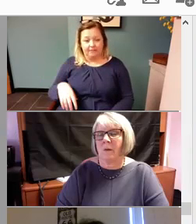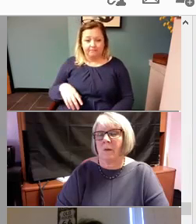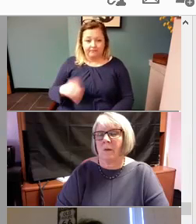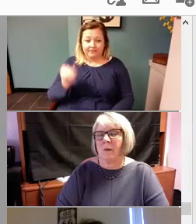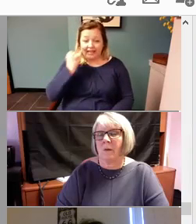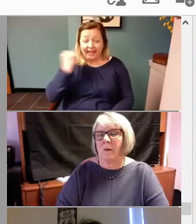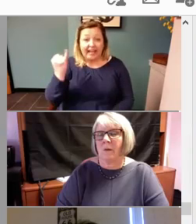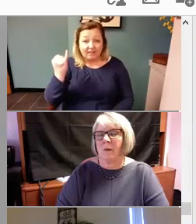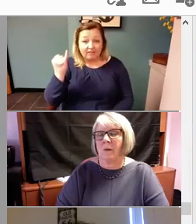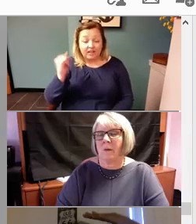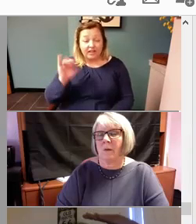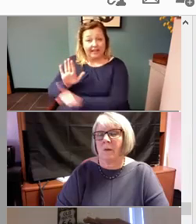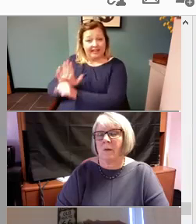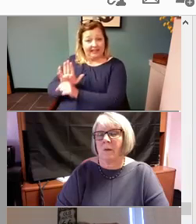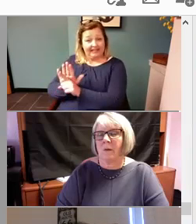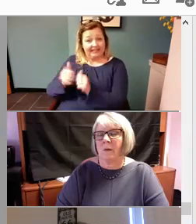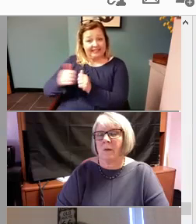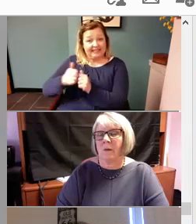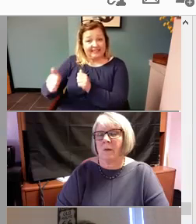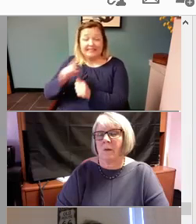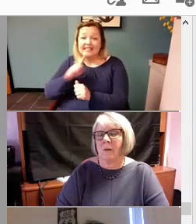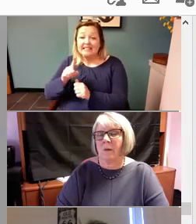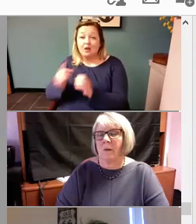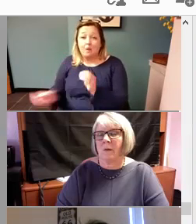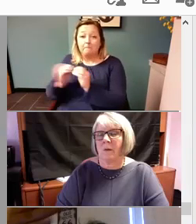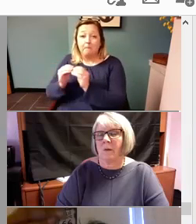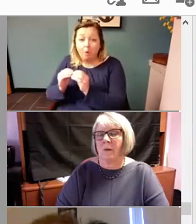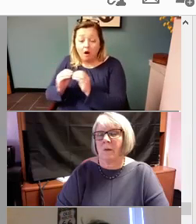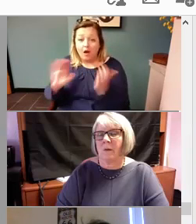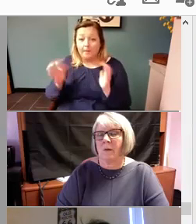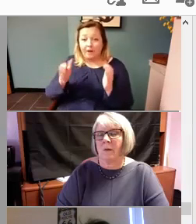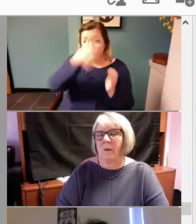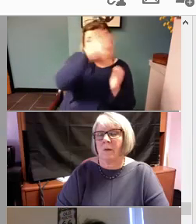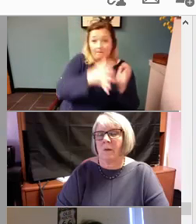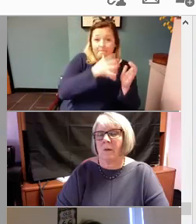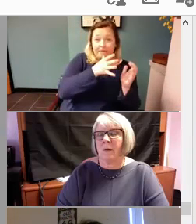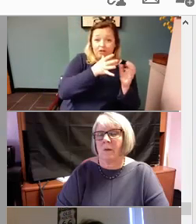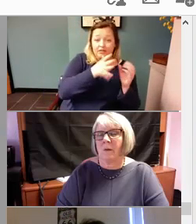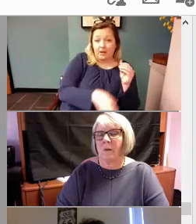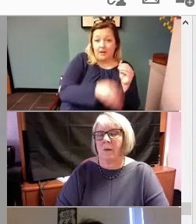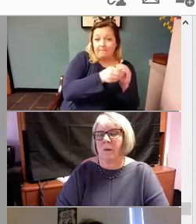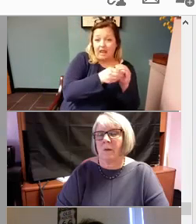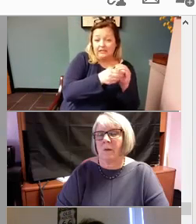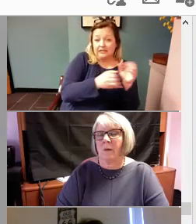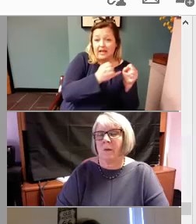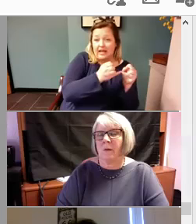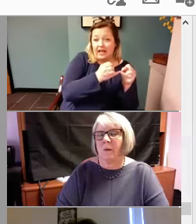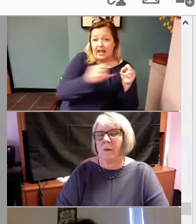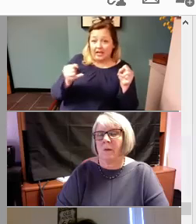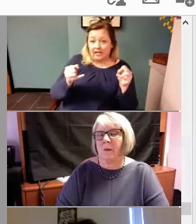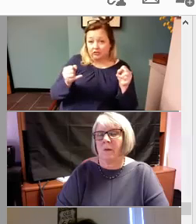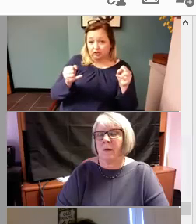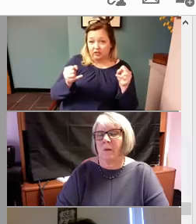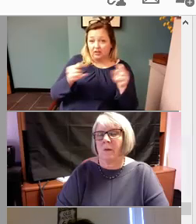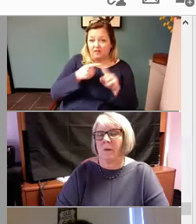more than the parent distance plus the edge weight of U to V. In